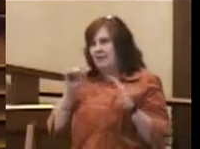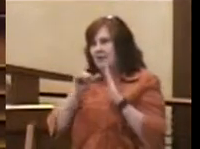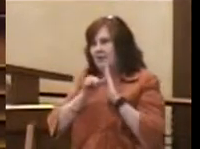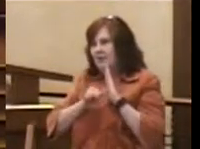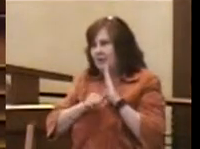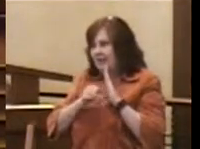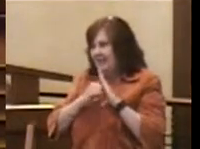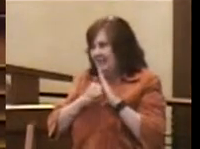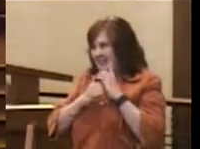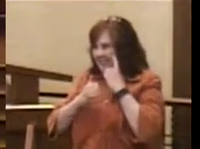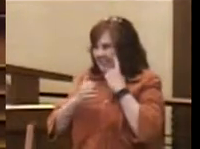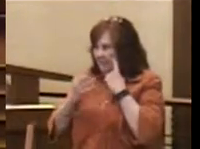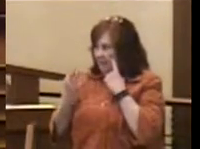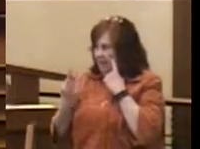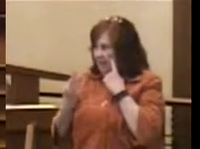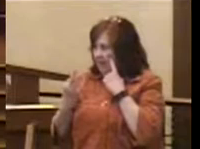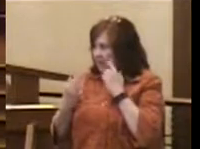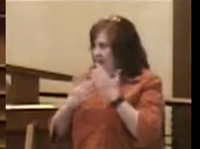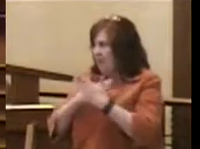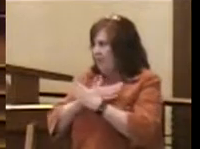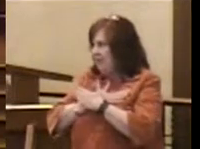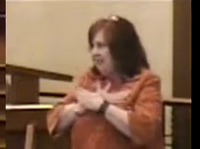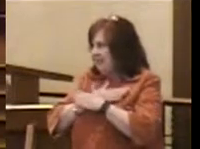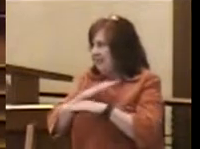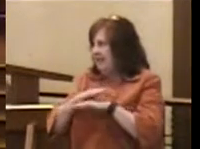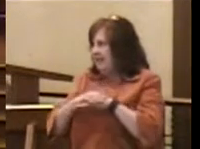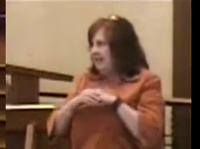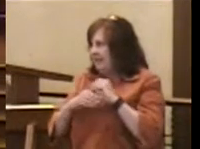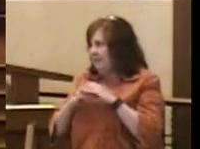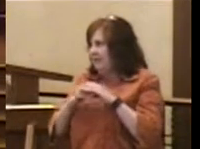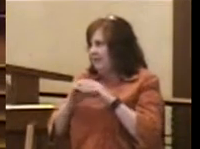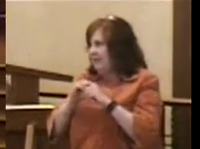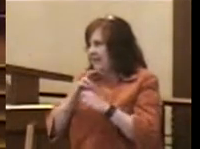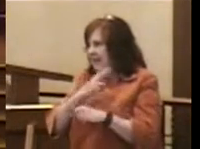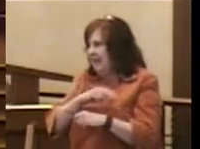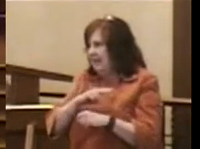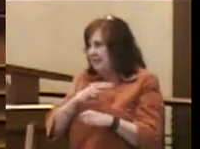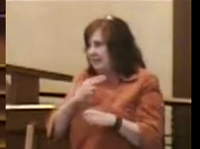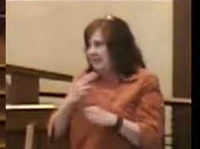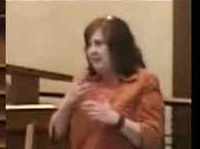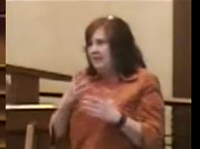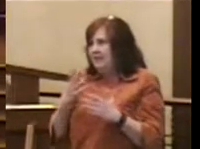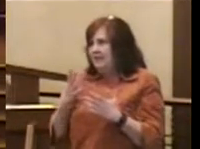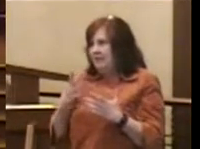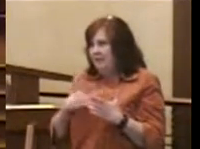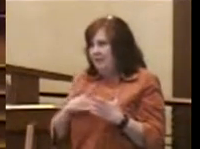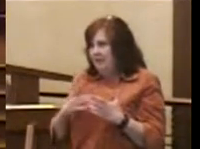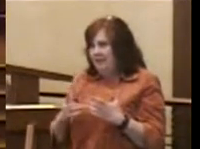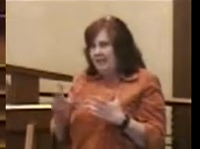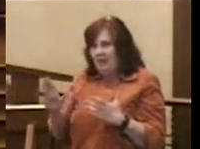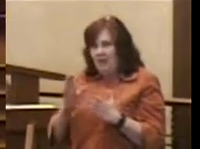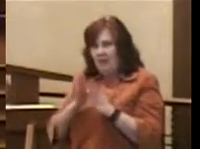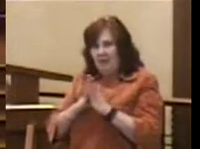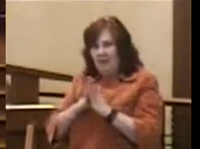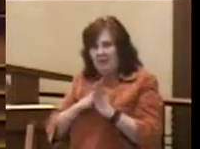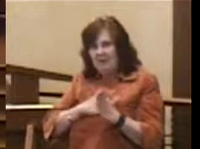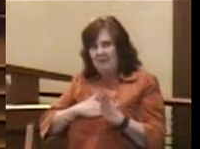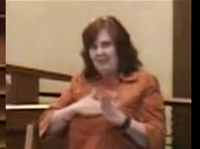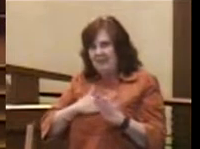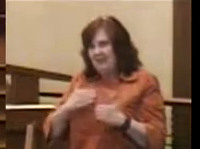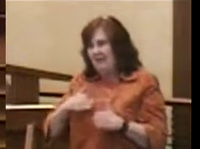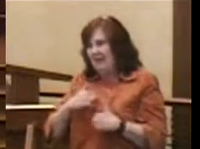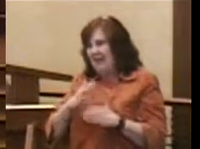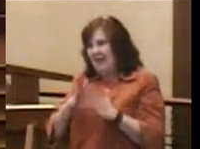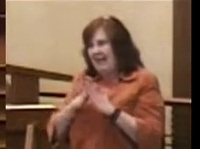this Friday, and she is resting comfortably in the hospital and does desire your prayers. Please, however, we